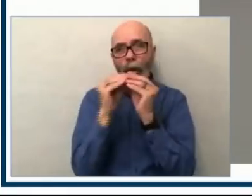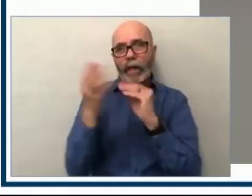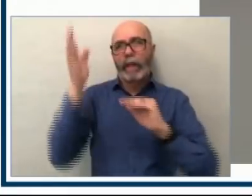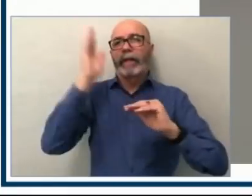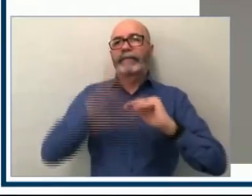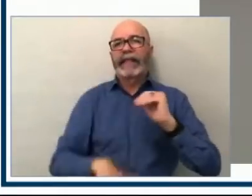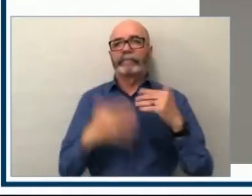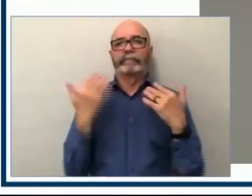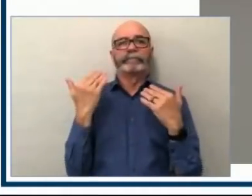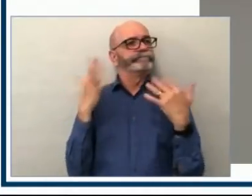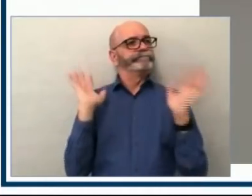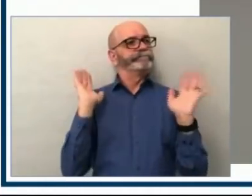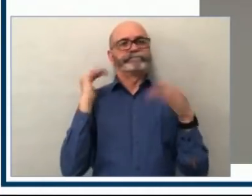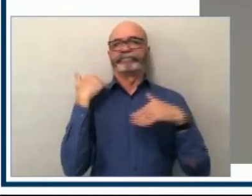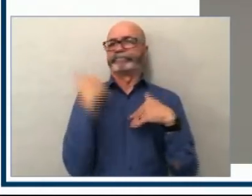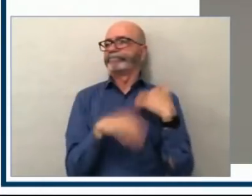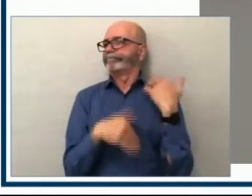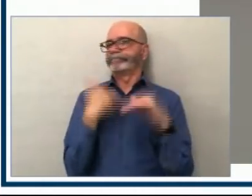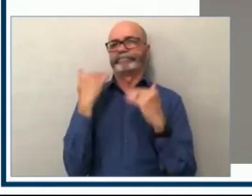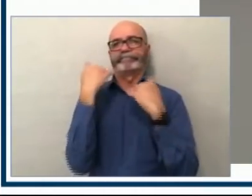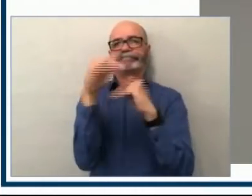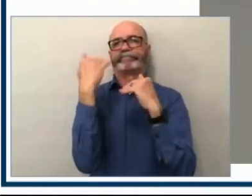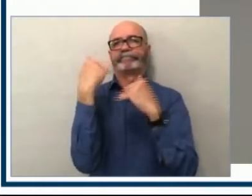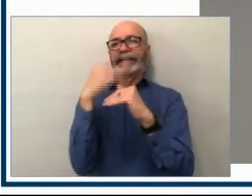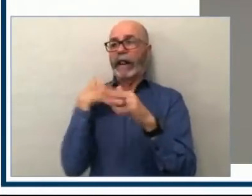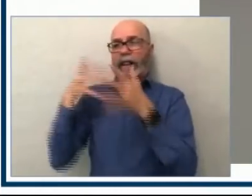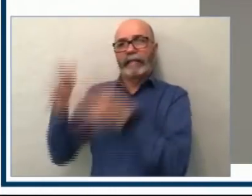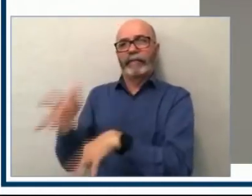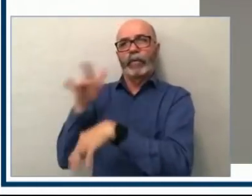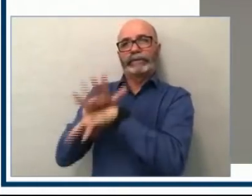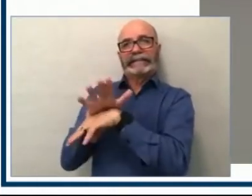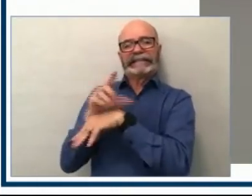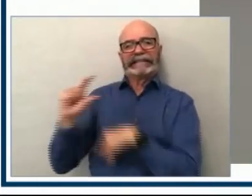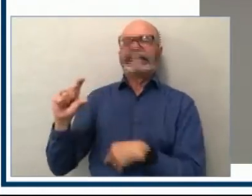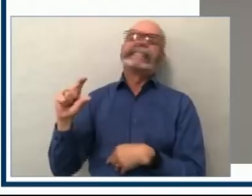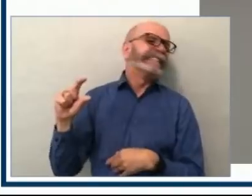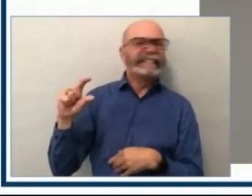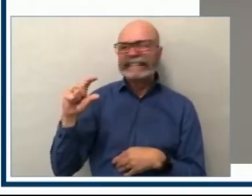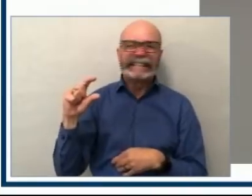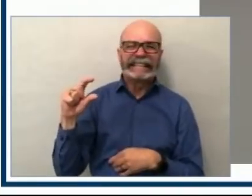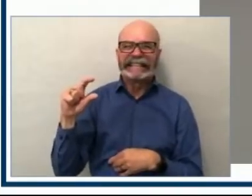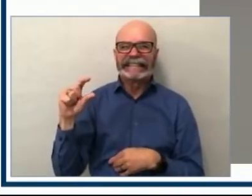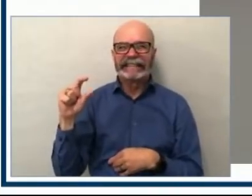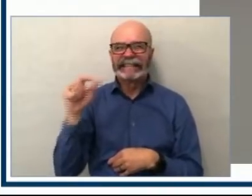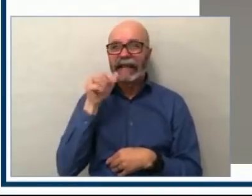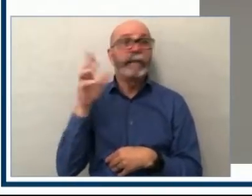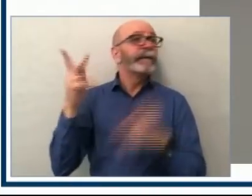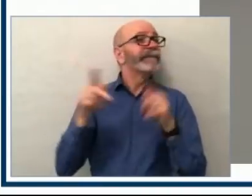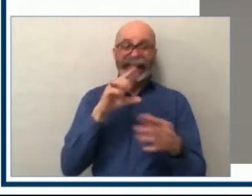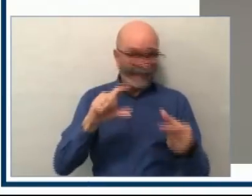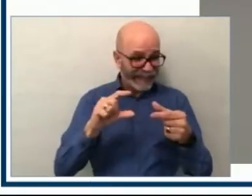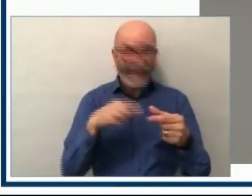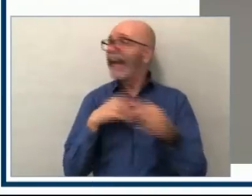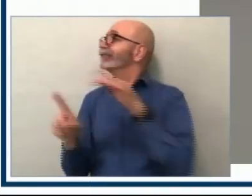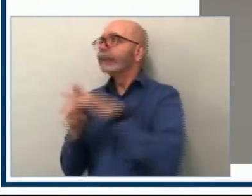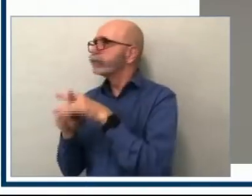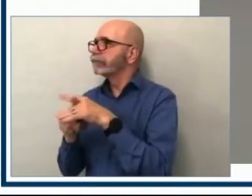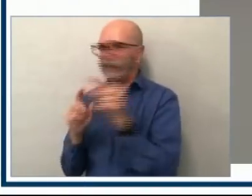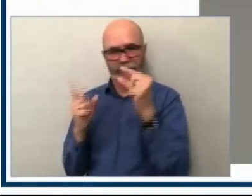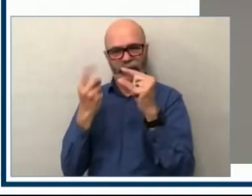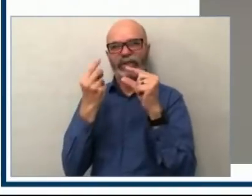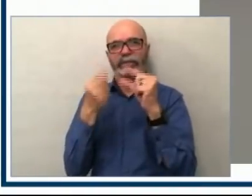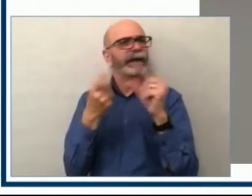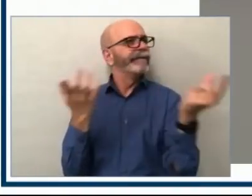than to us waste vaccine by not having slots filled in any of these prototype clinics as we develop them. Once we get